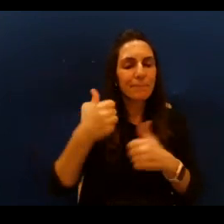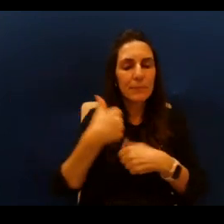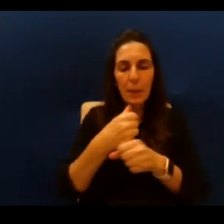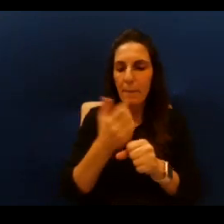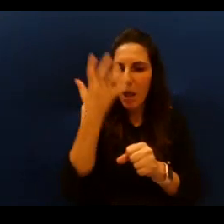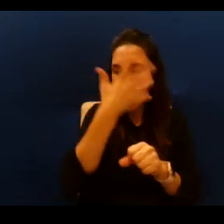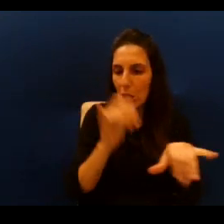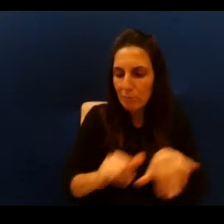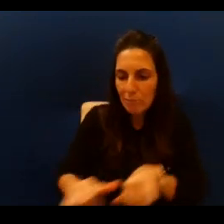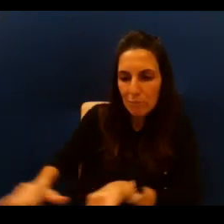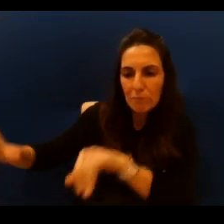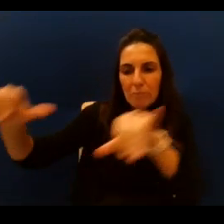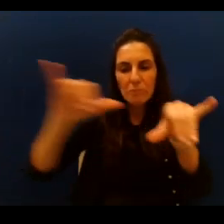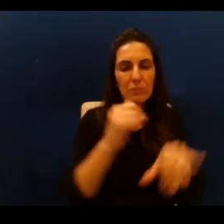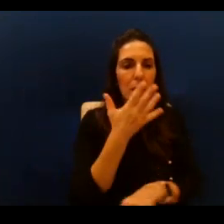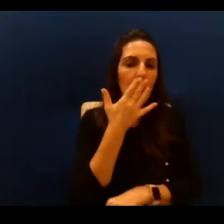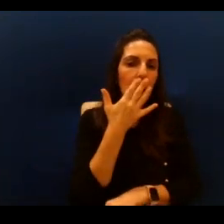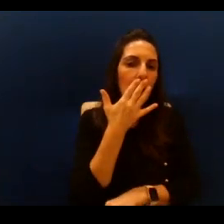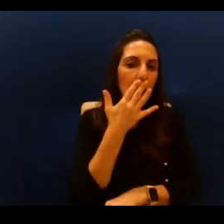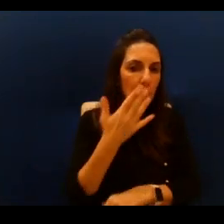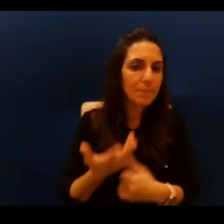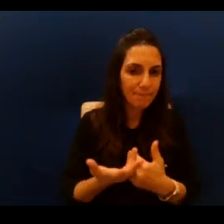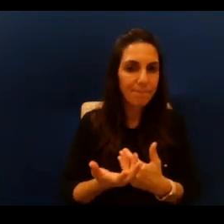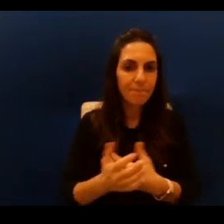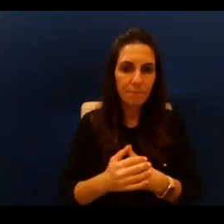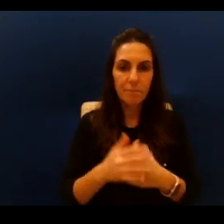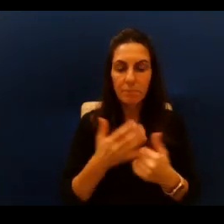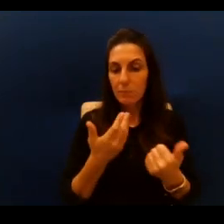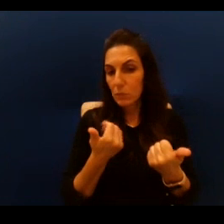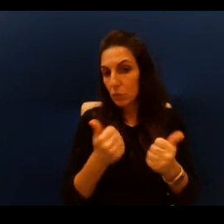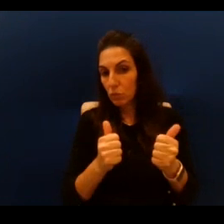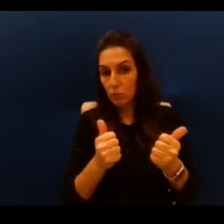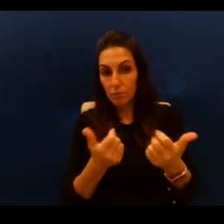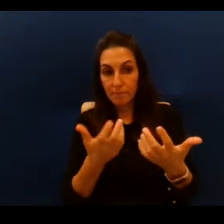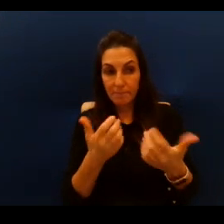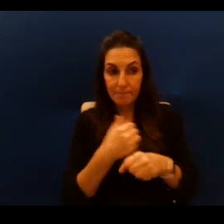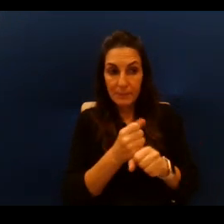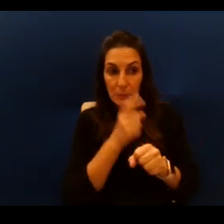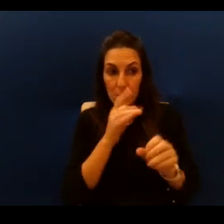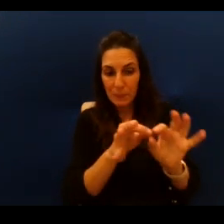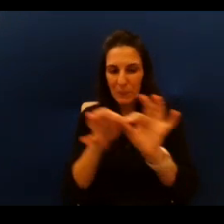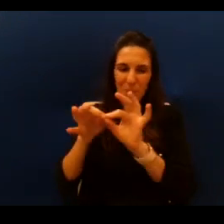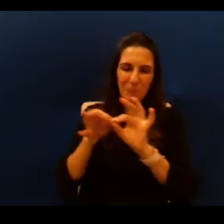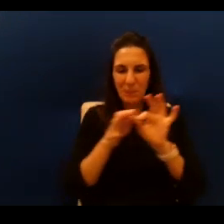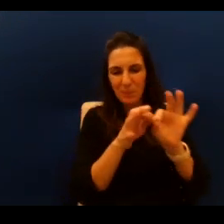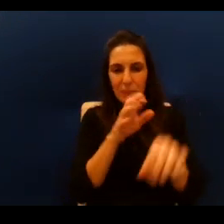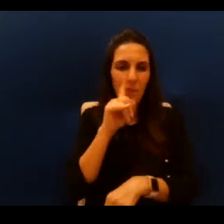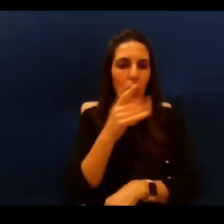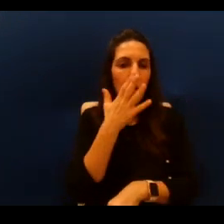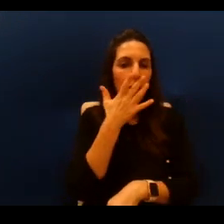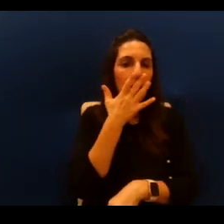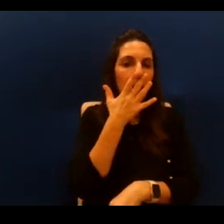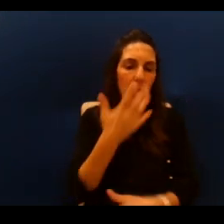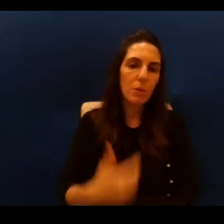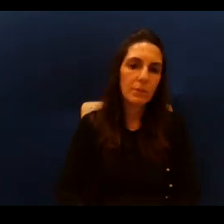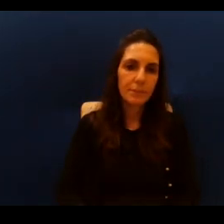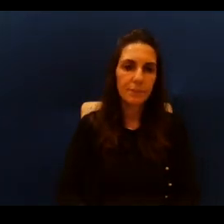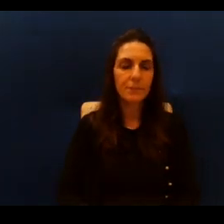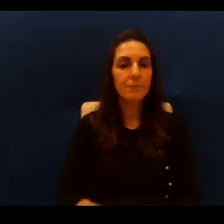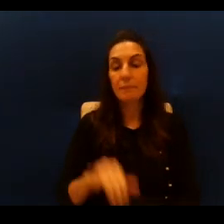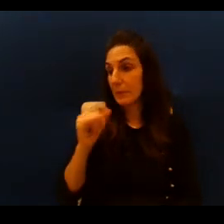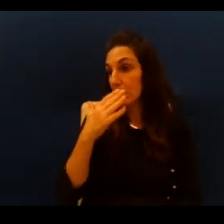they're reaching out and making sure that it is complementary, at least by reaching out to us for the color schemes. Very